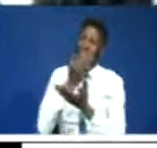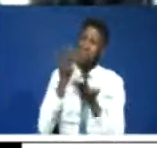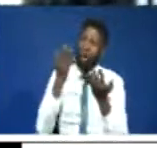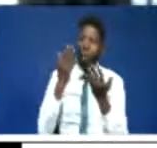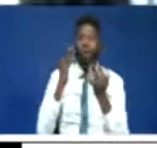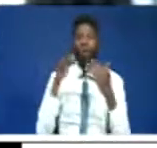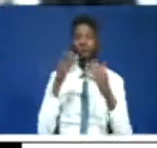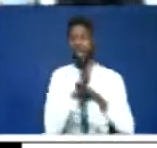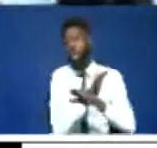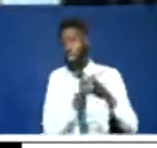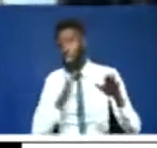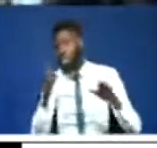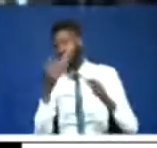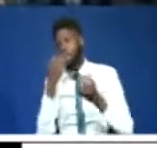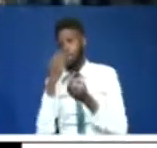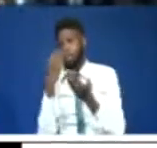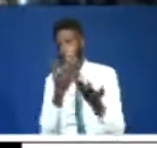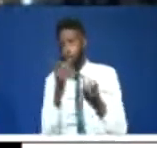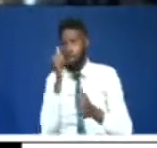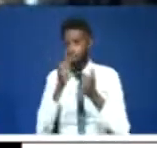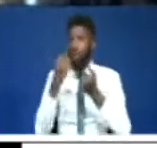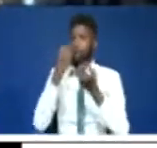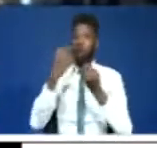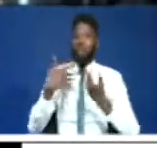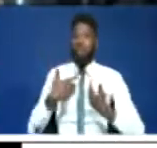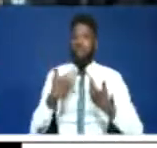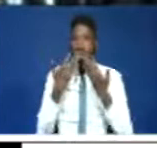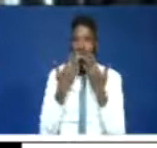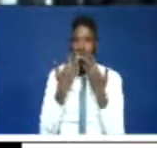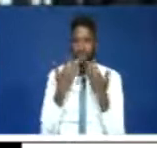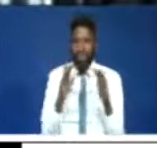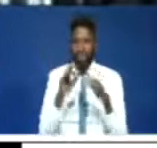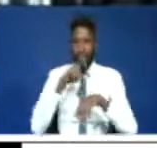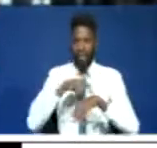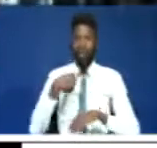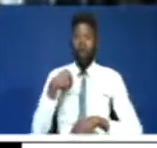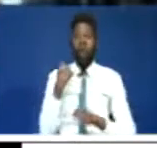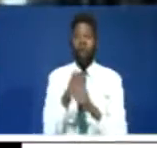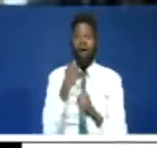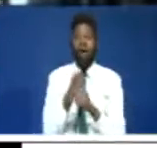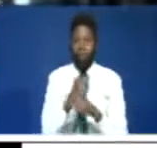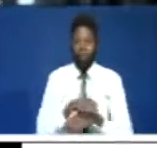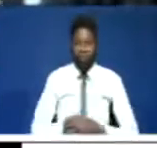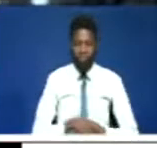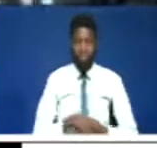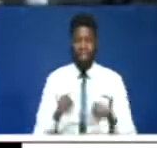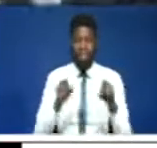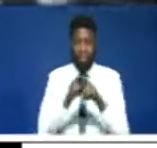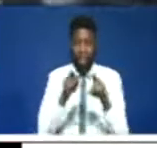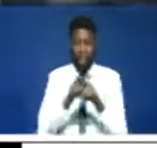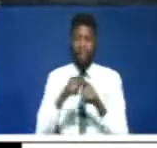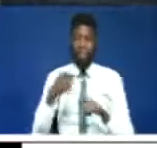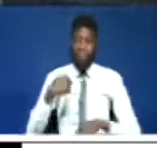such matters as shall come to my knowledge in the discharge of my duties, and committed to my